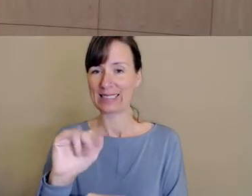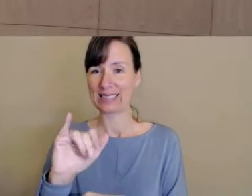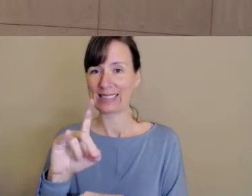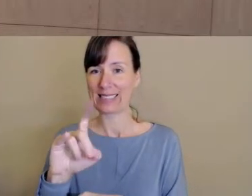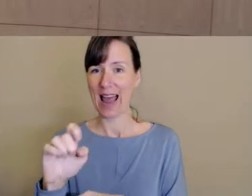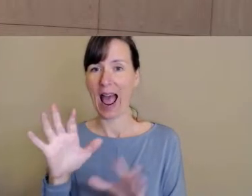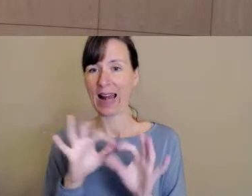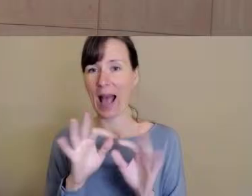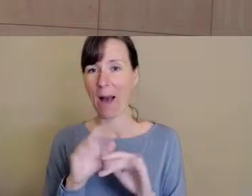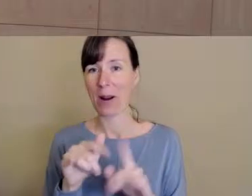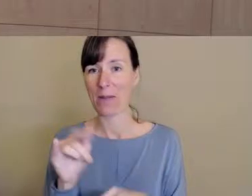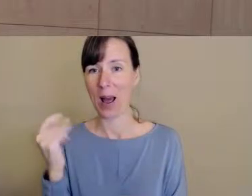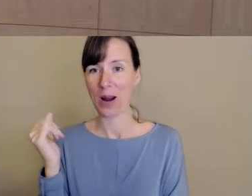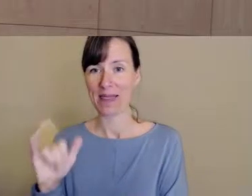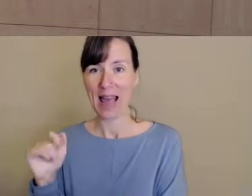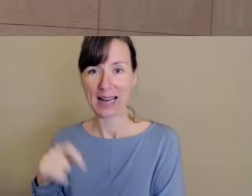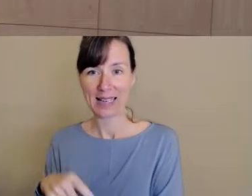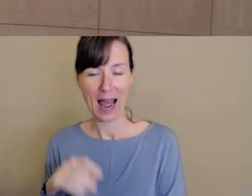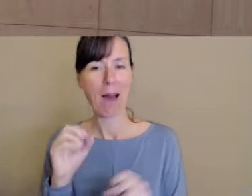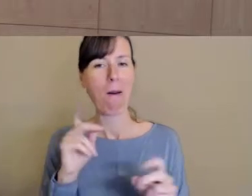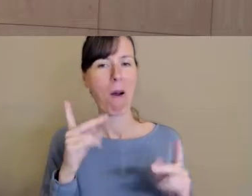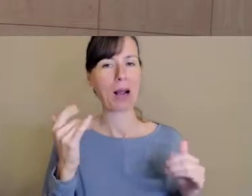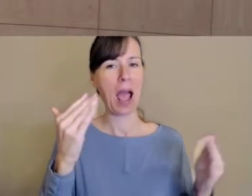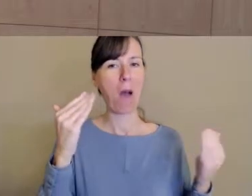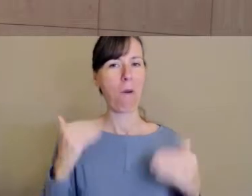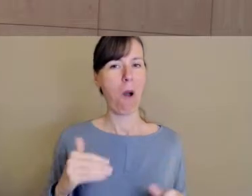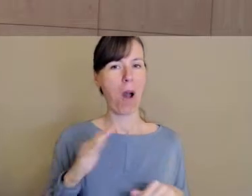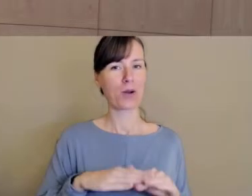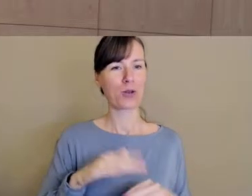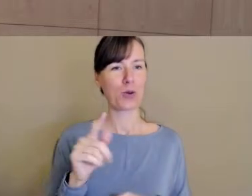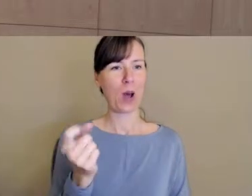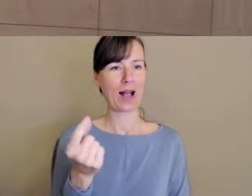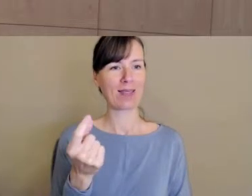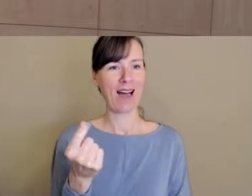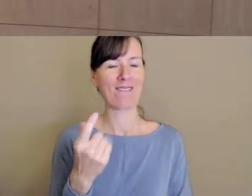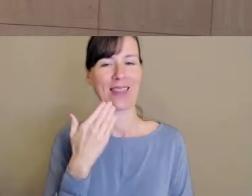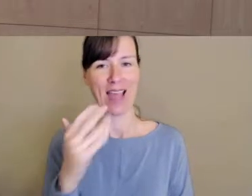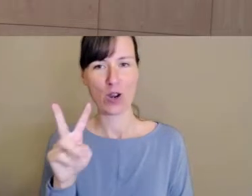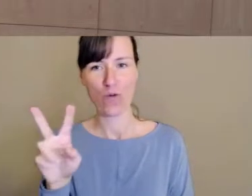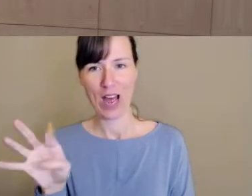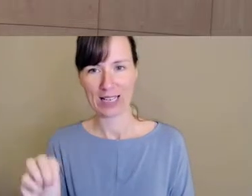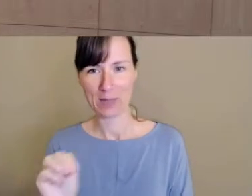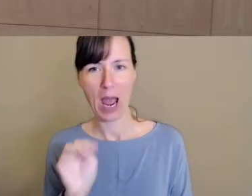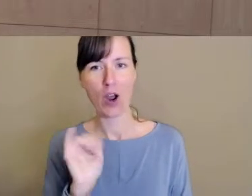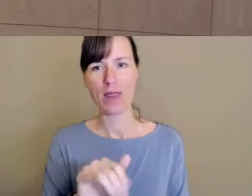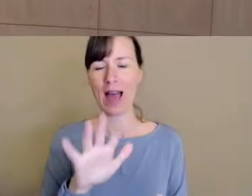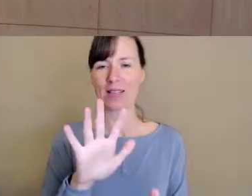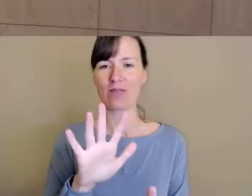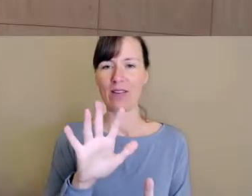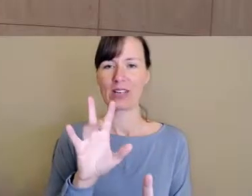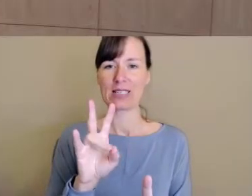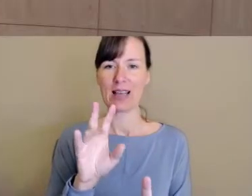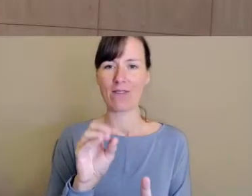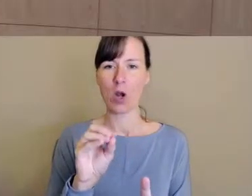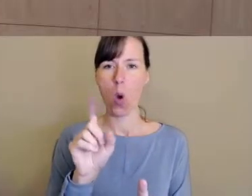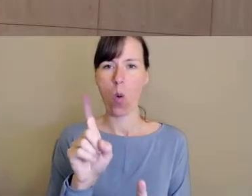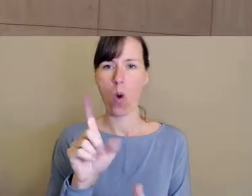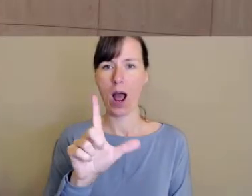okay, we're on to item 11. Thank you, Vice Mayor. And that is the 5701 Landover Road fence options. And